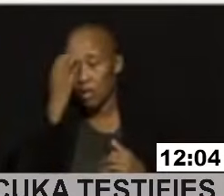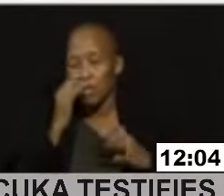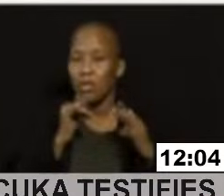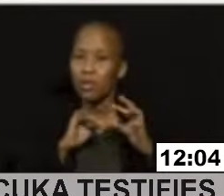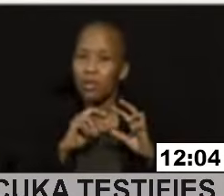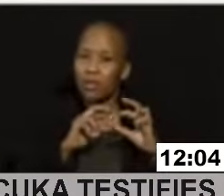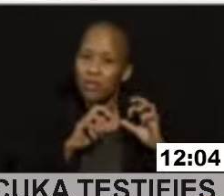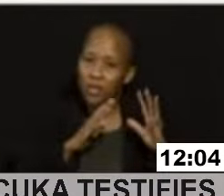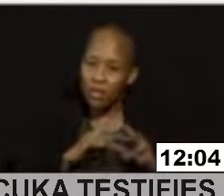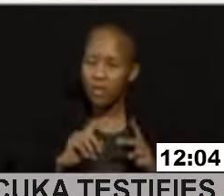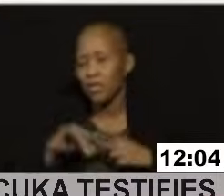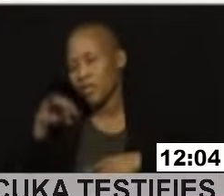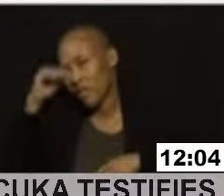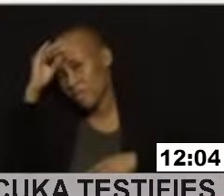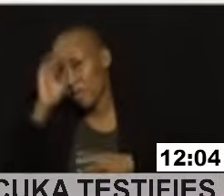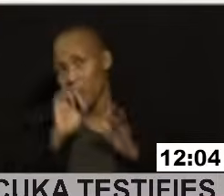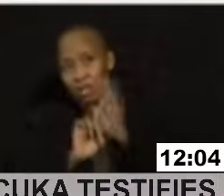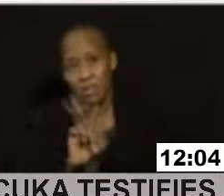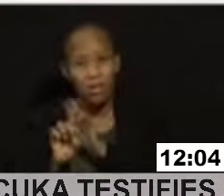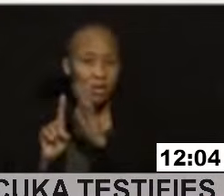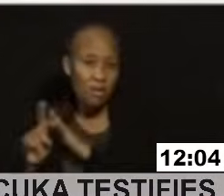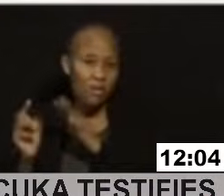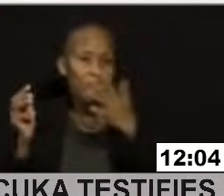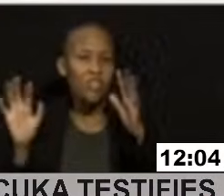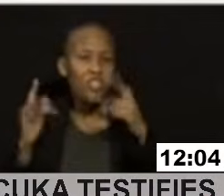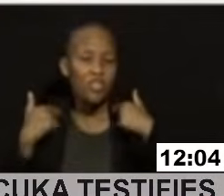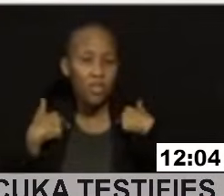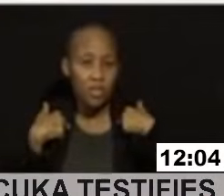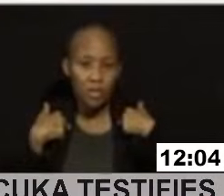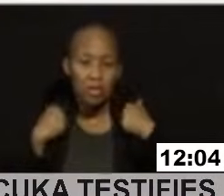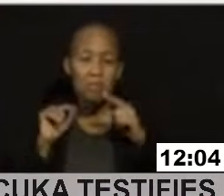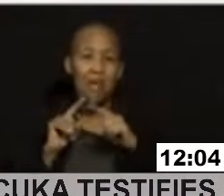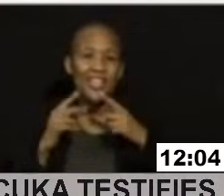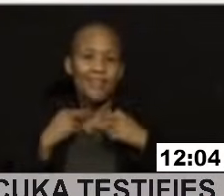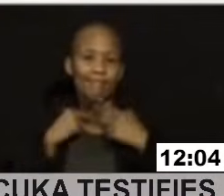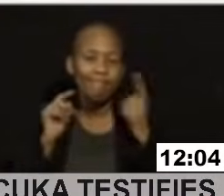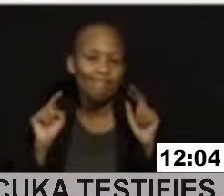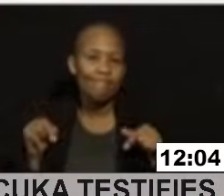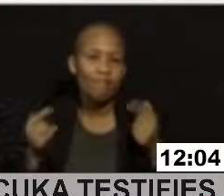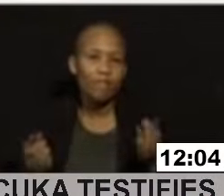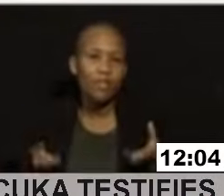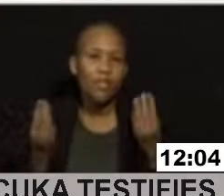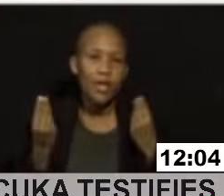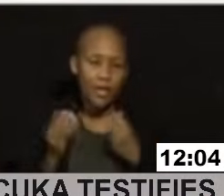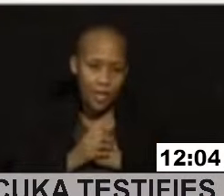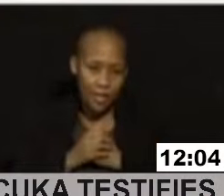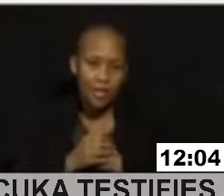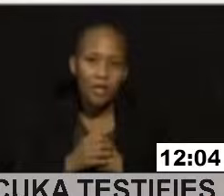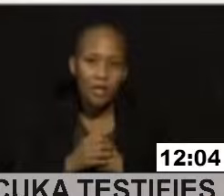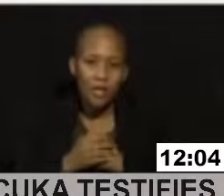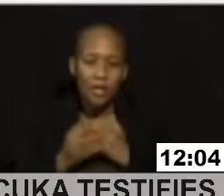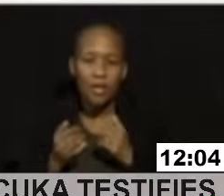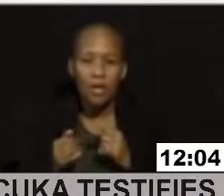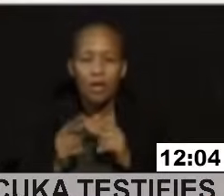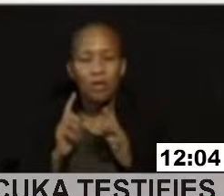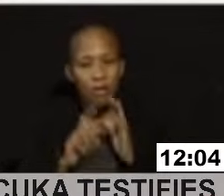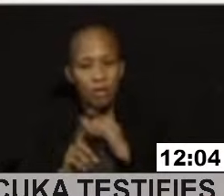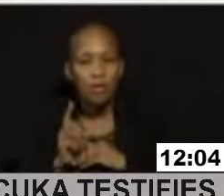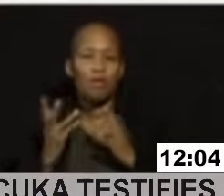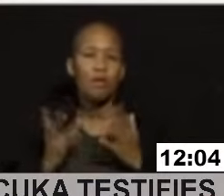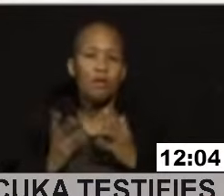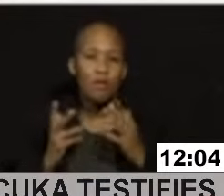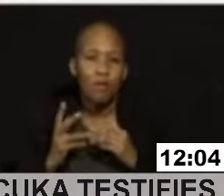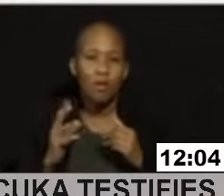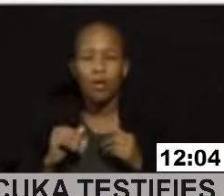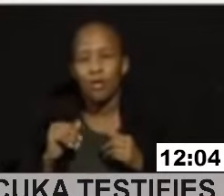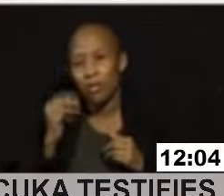police, he couldn't get, and so he went to to the Scorpions, and